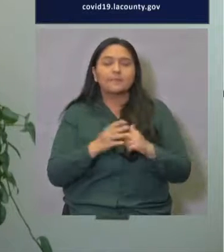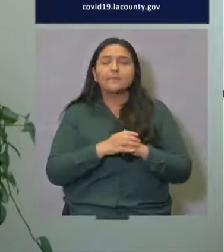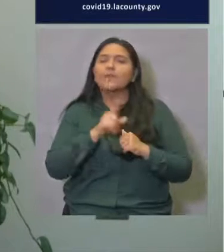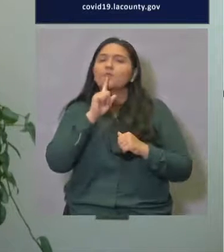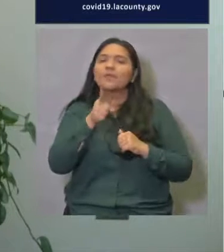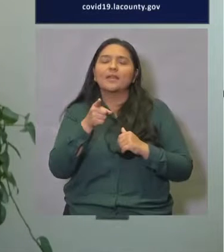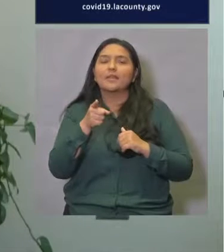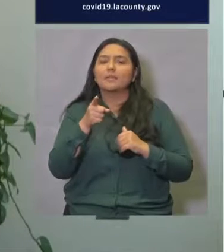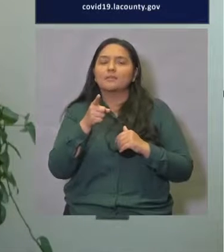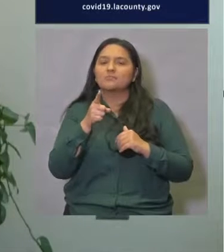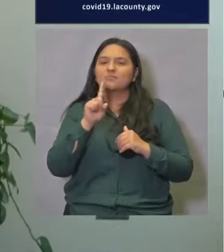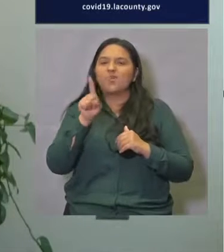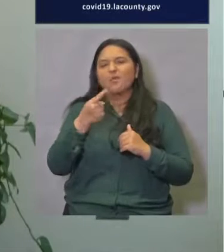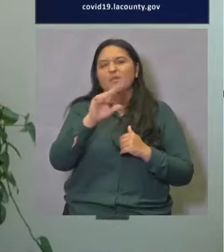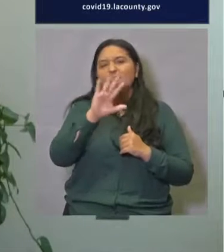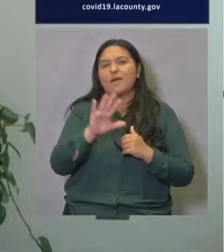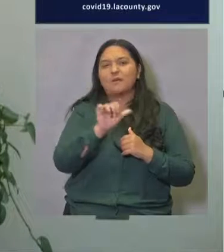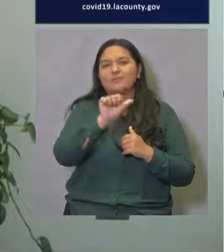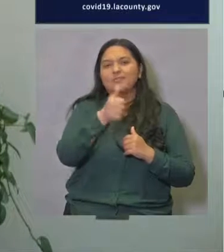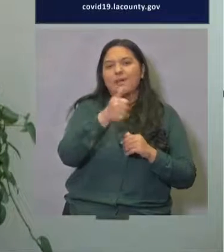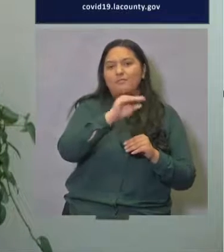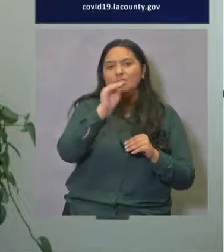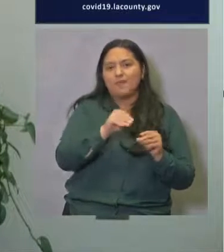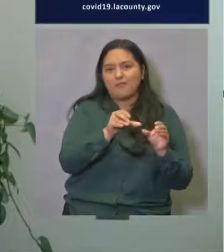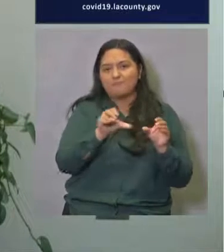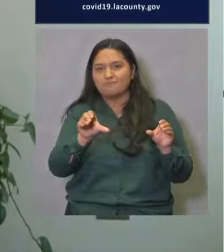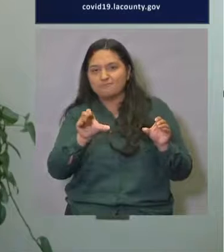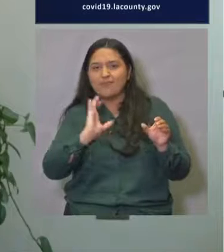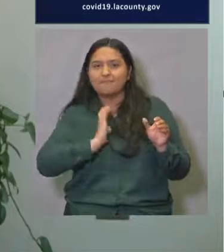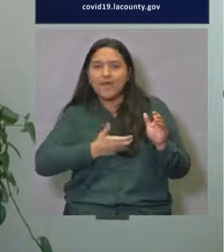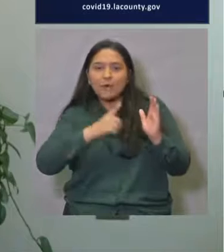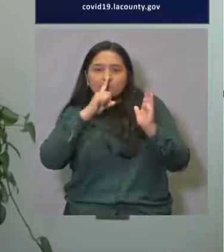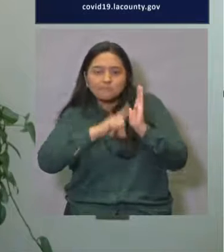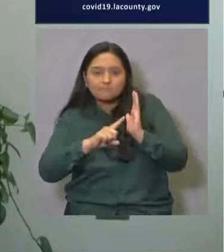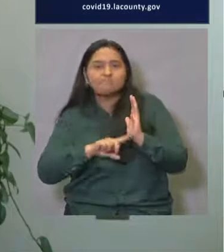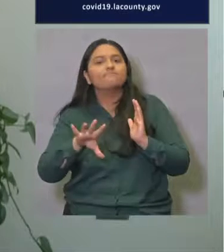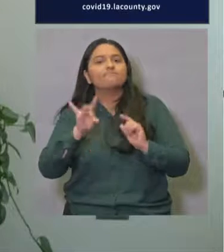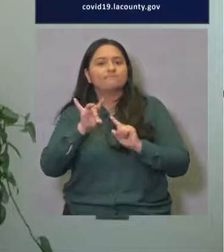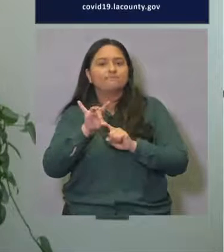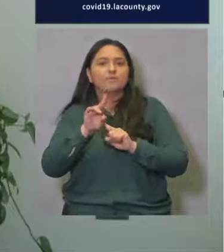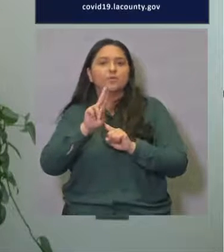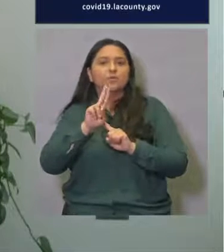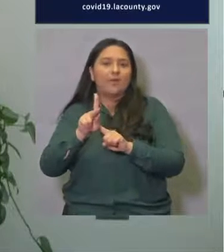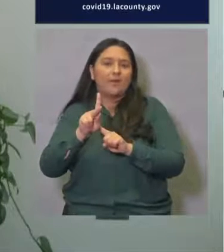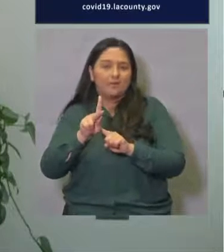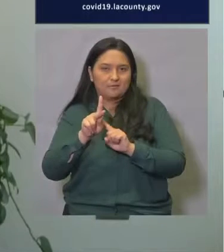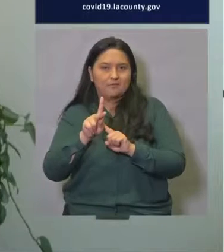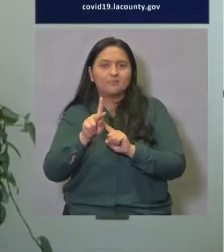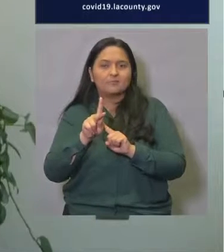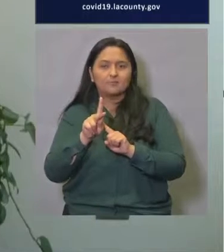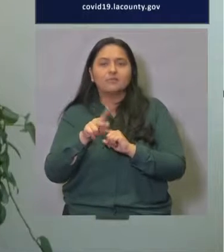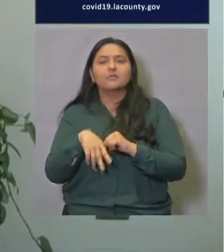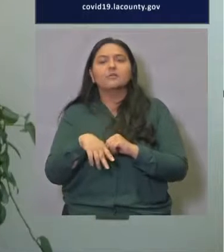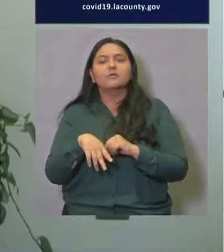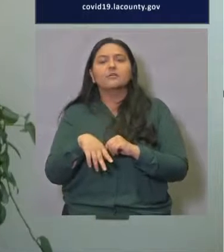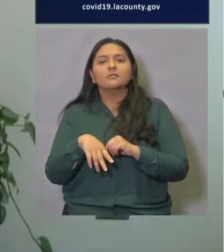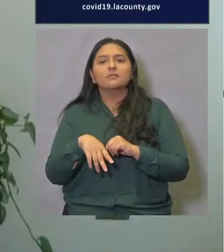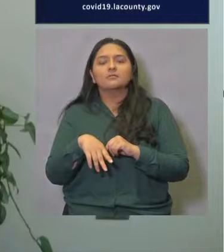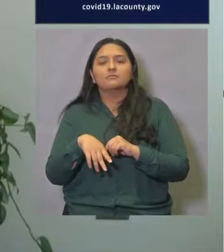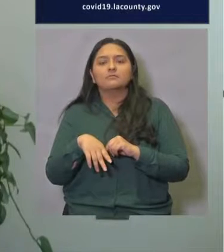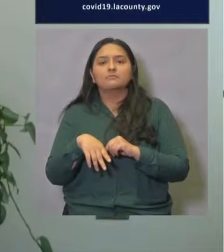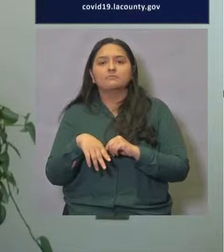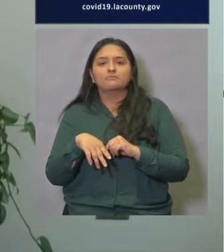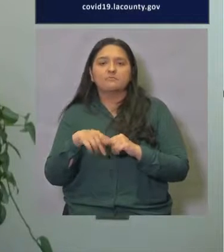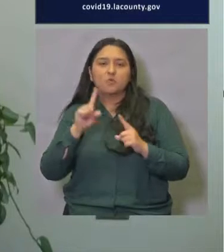about 10% of the sampling that we've done has shown that, the samples are coming from people who are